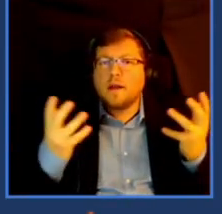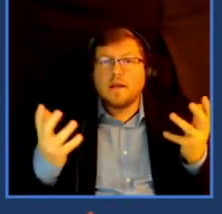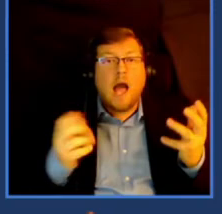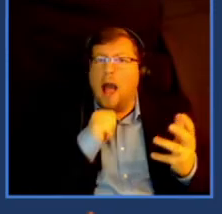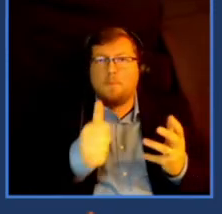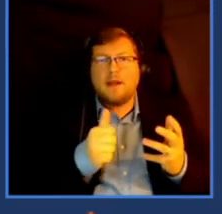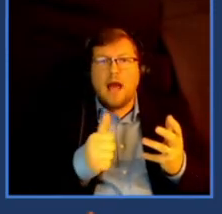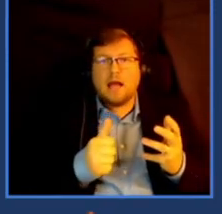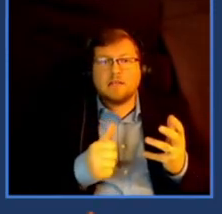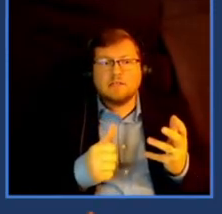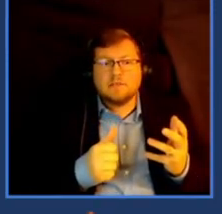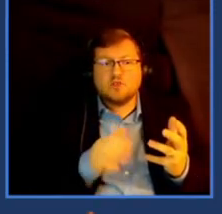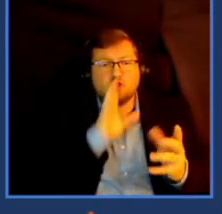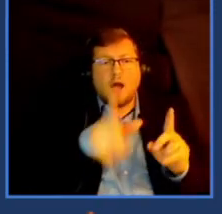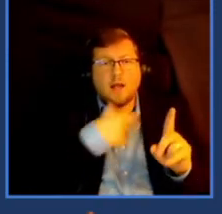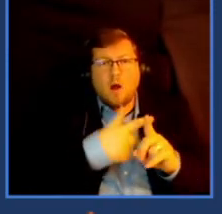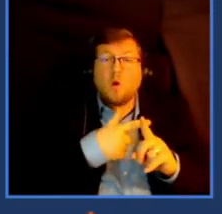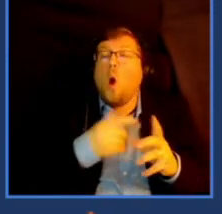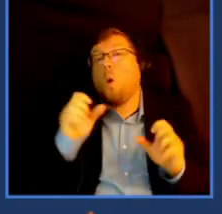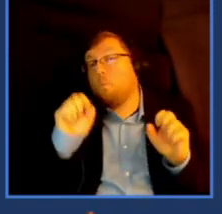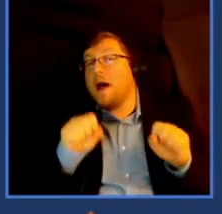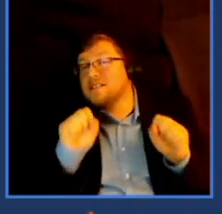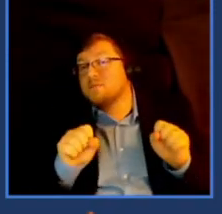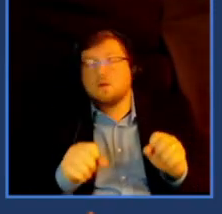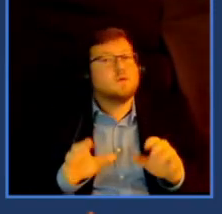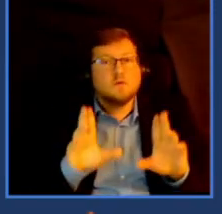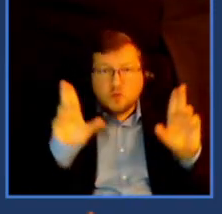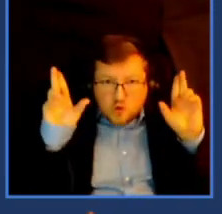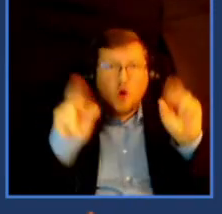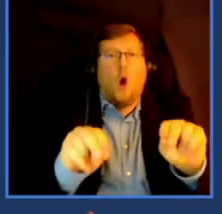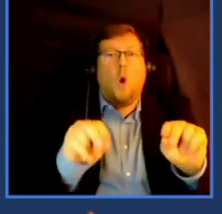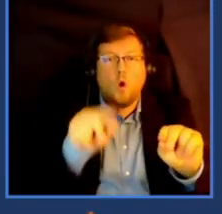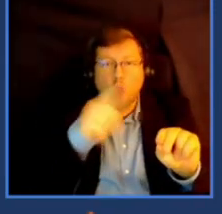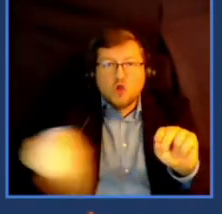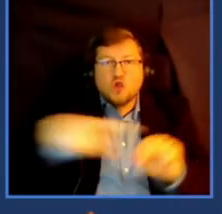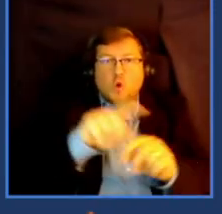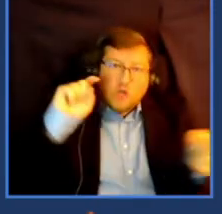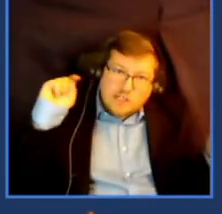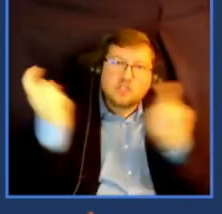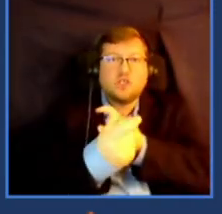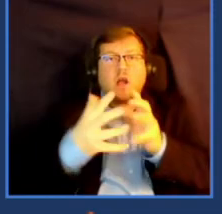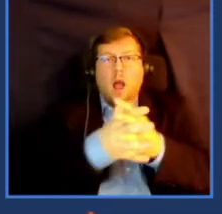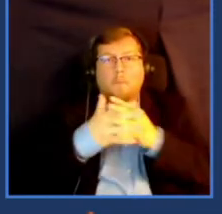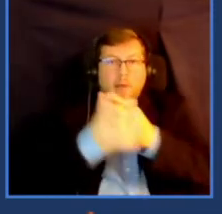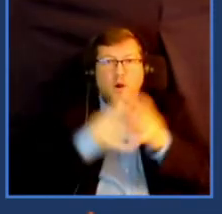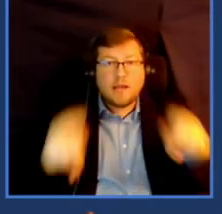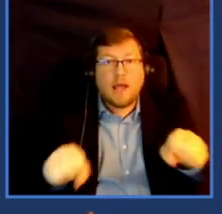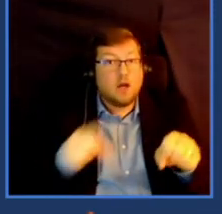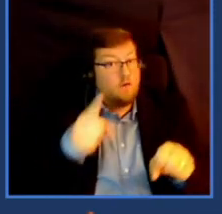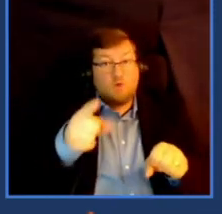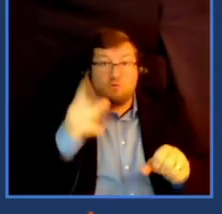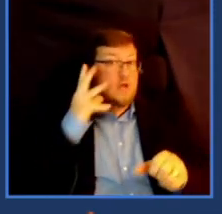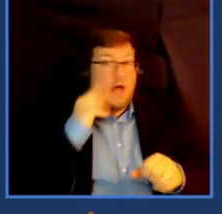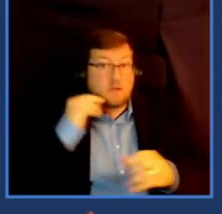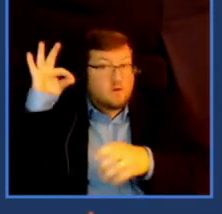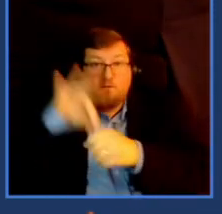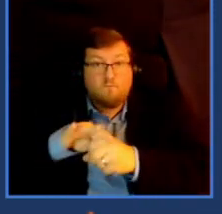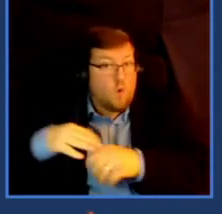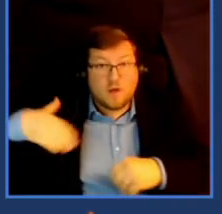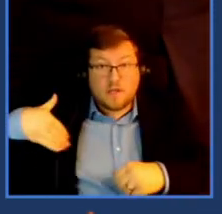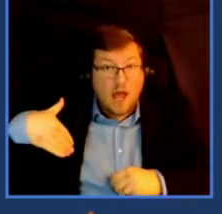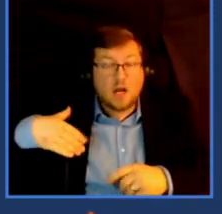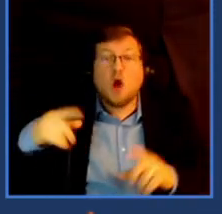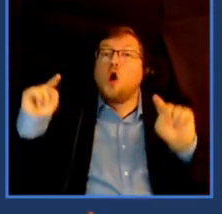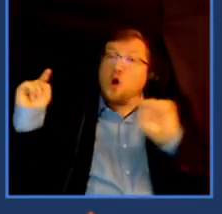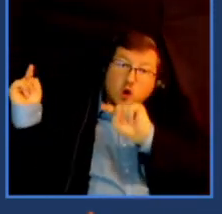you can change America. So if you haven't voted, vote. If you already